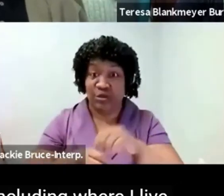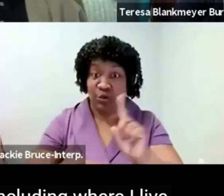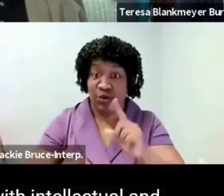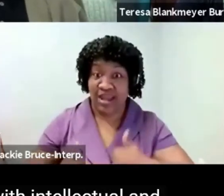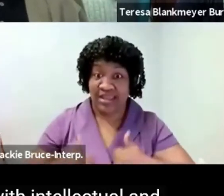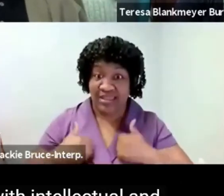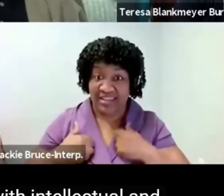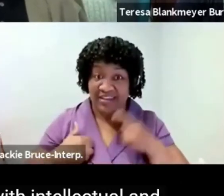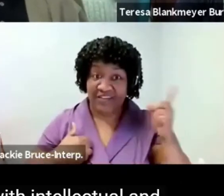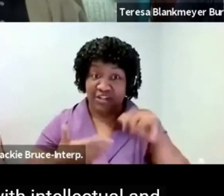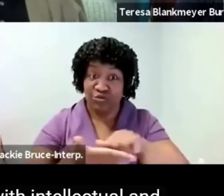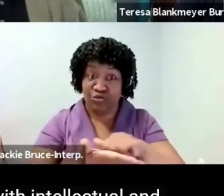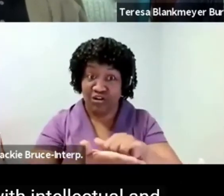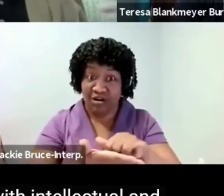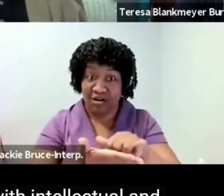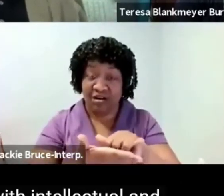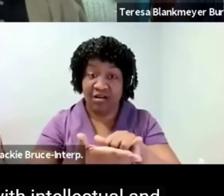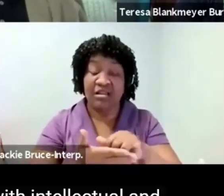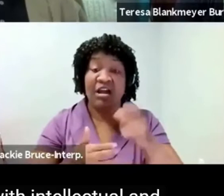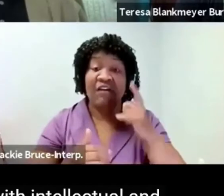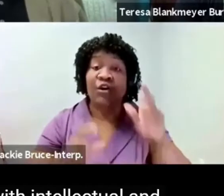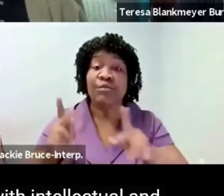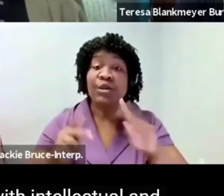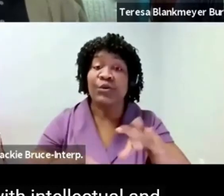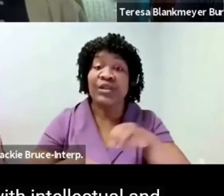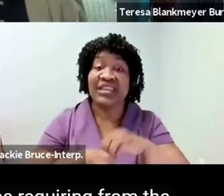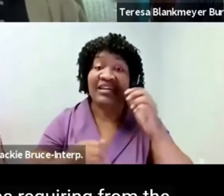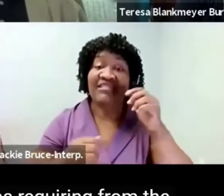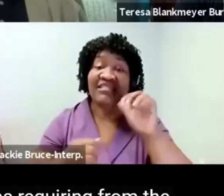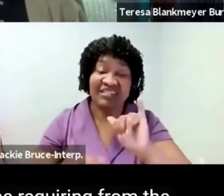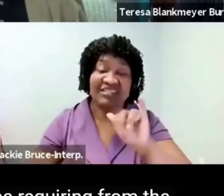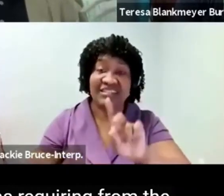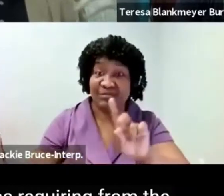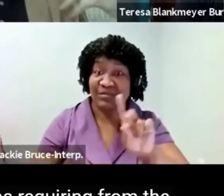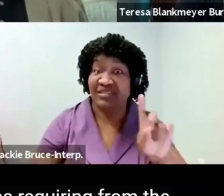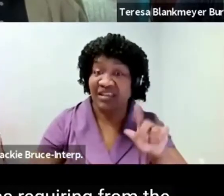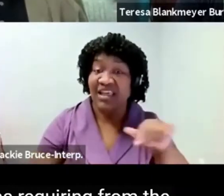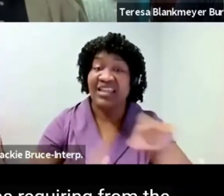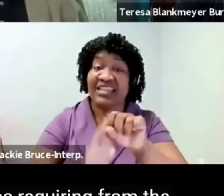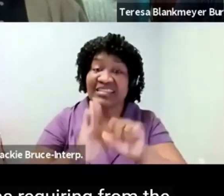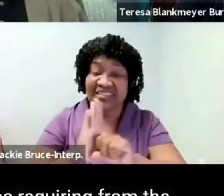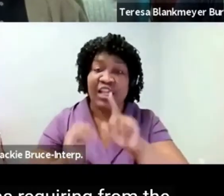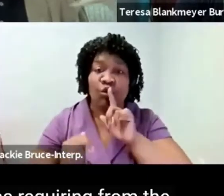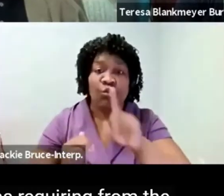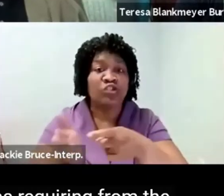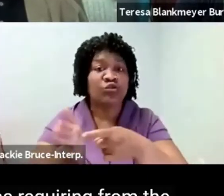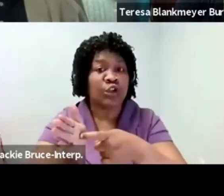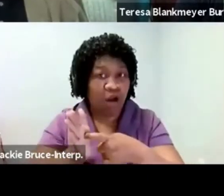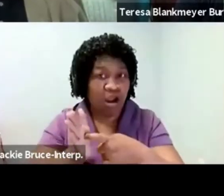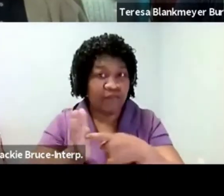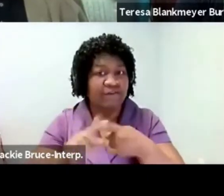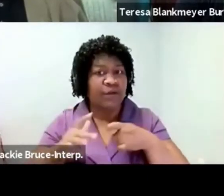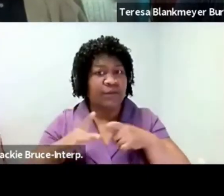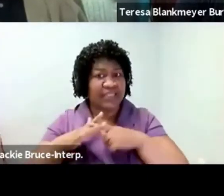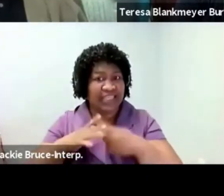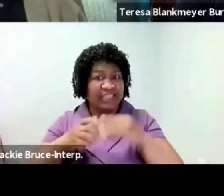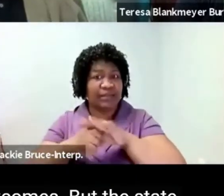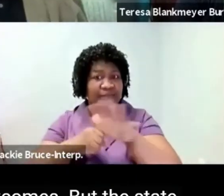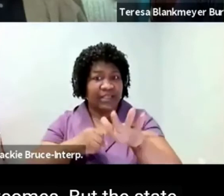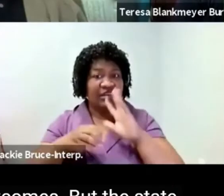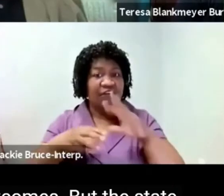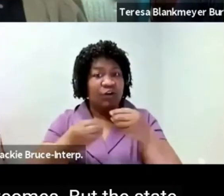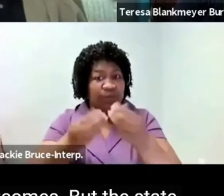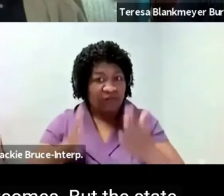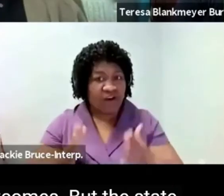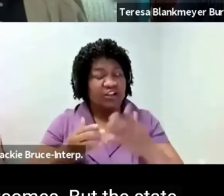in the state of New York, for folks with intellectual and developmental disability, the state was requiring from the beginning of the pandemic for providers